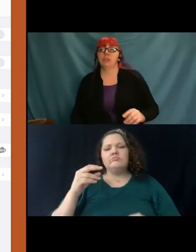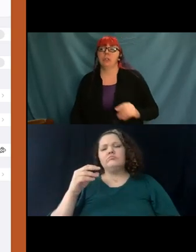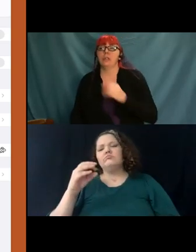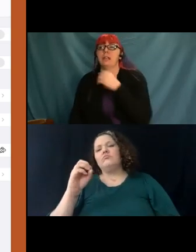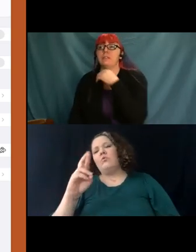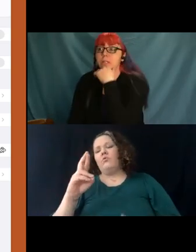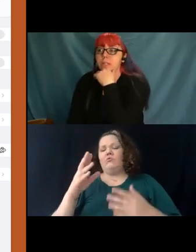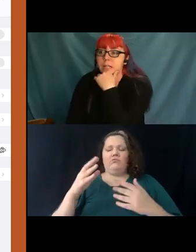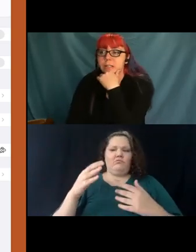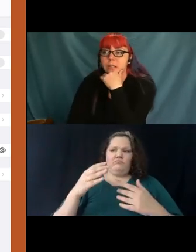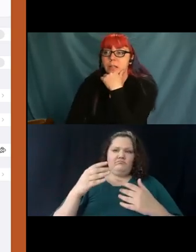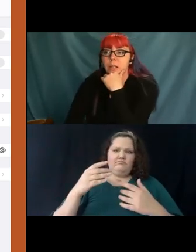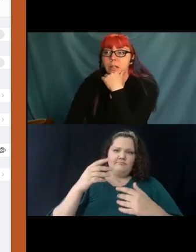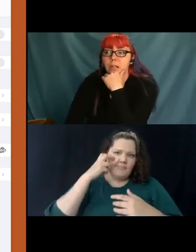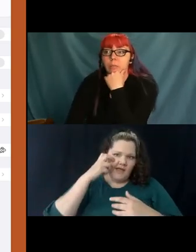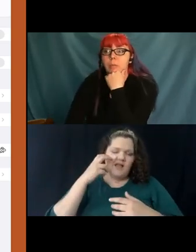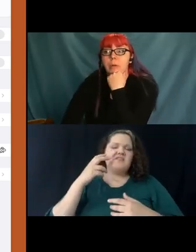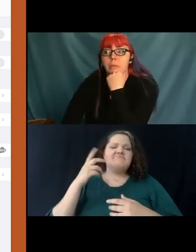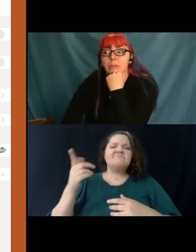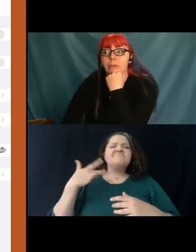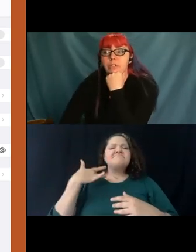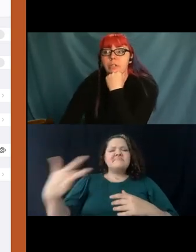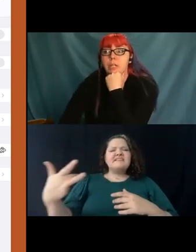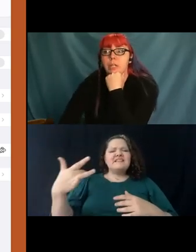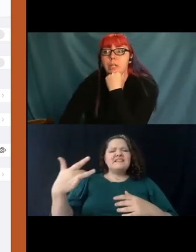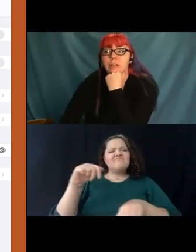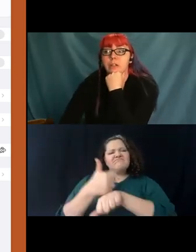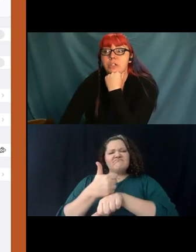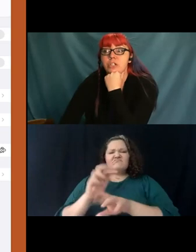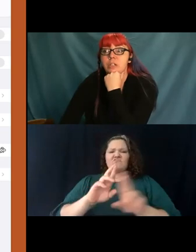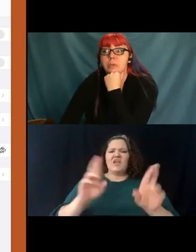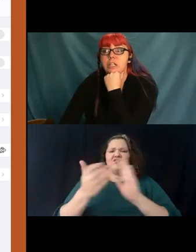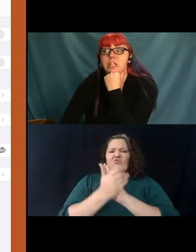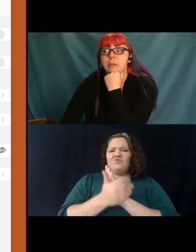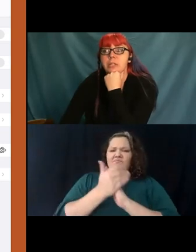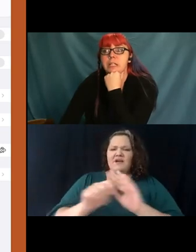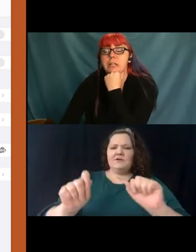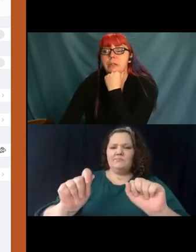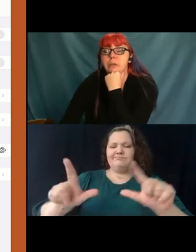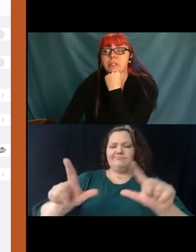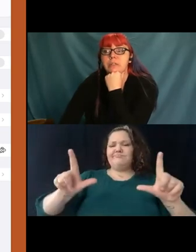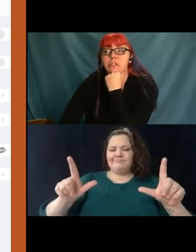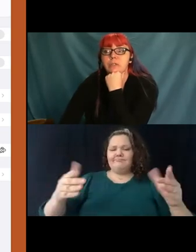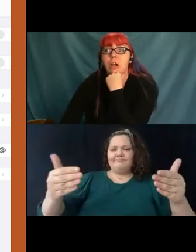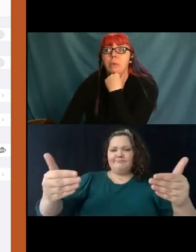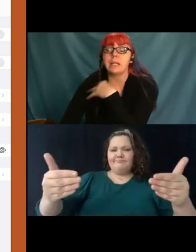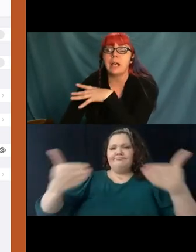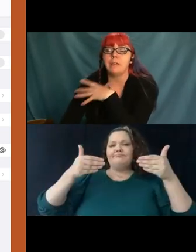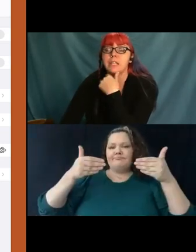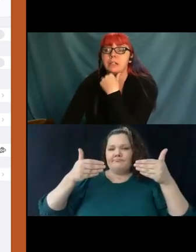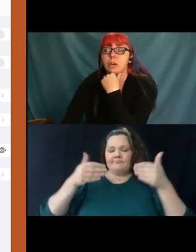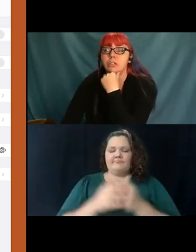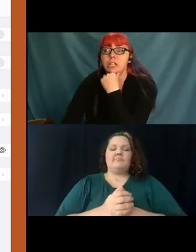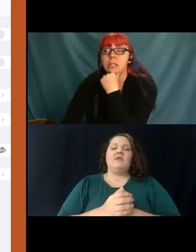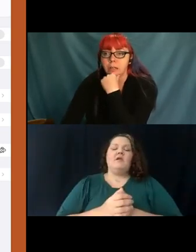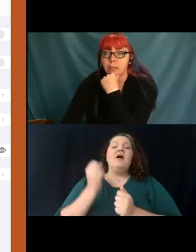change that font size. When we're referring to the blind and low vision community, typically those individuals already have